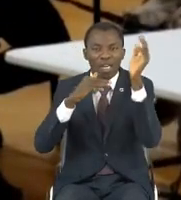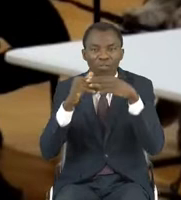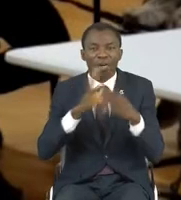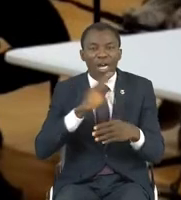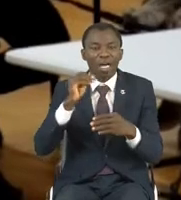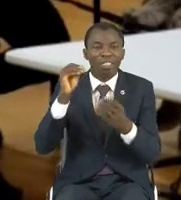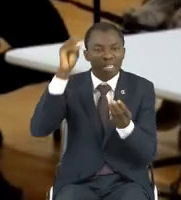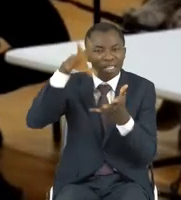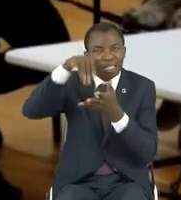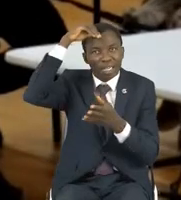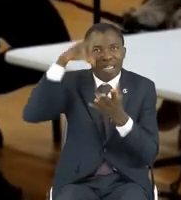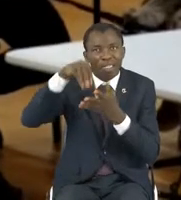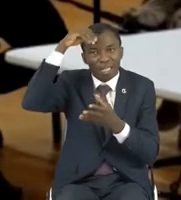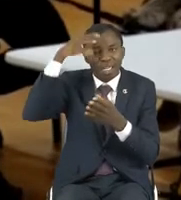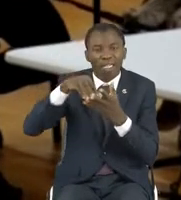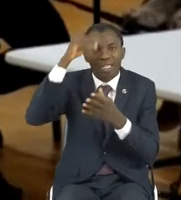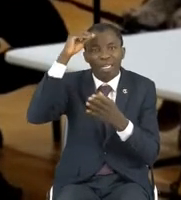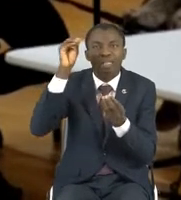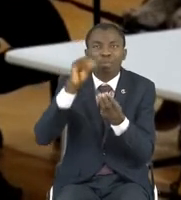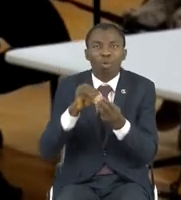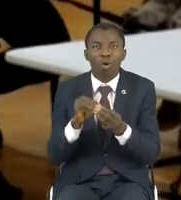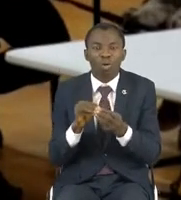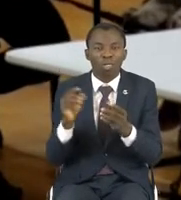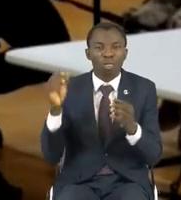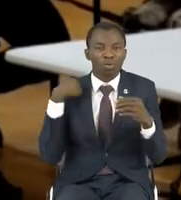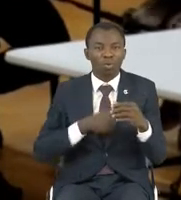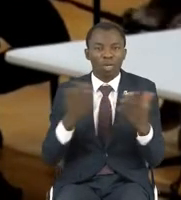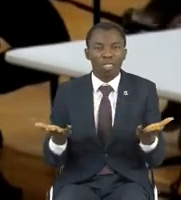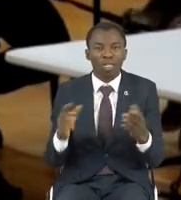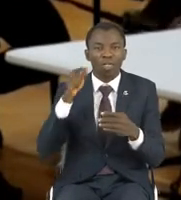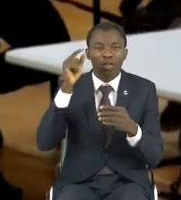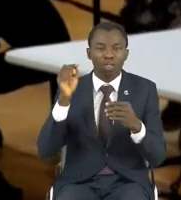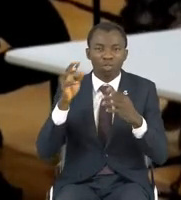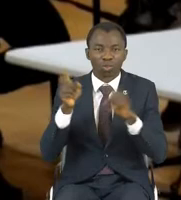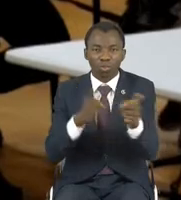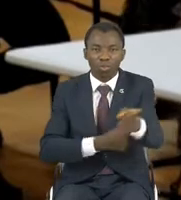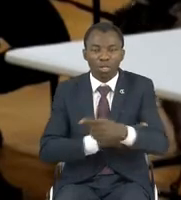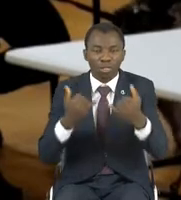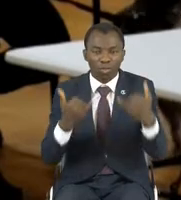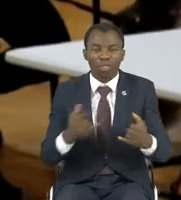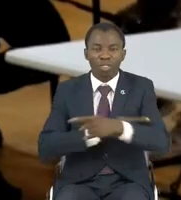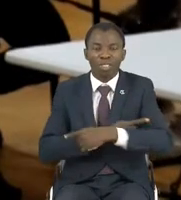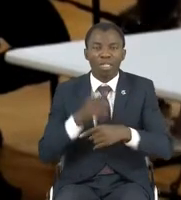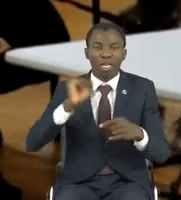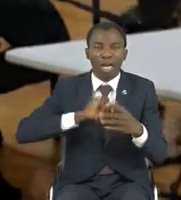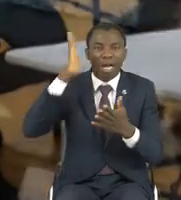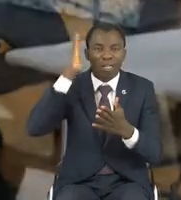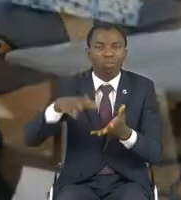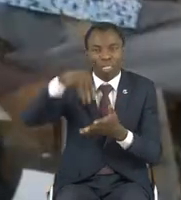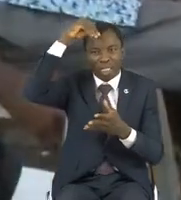And that is why we're here today. You will learn. I will